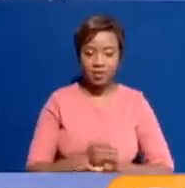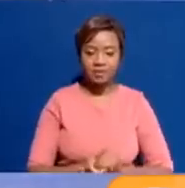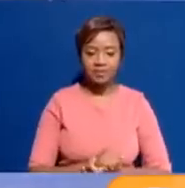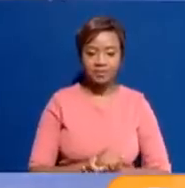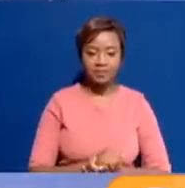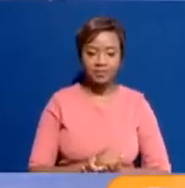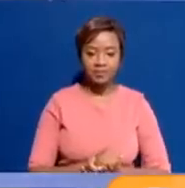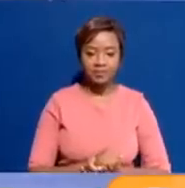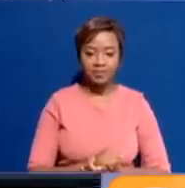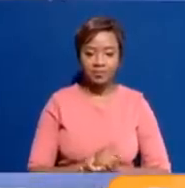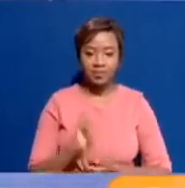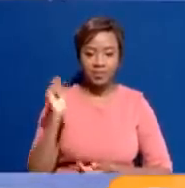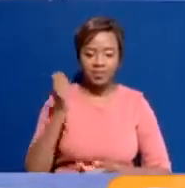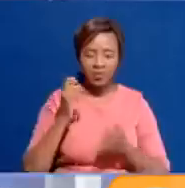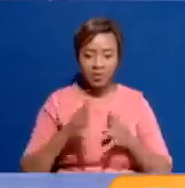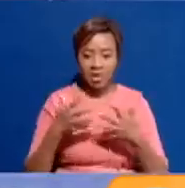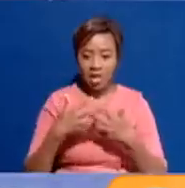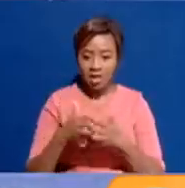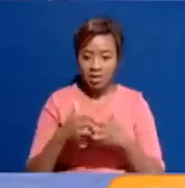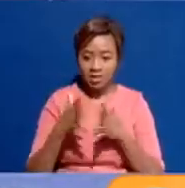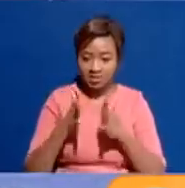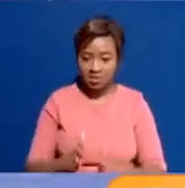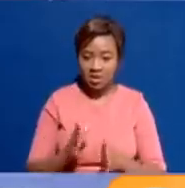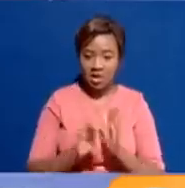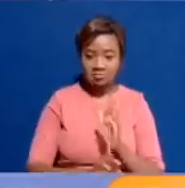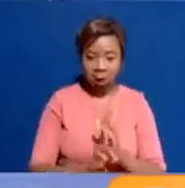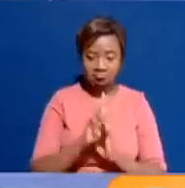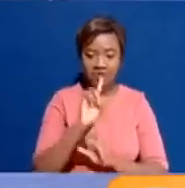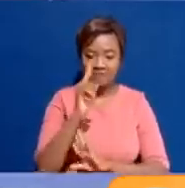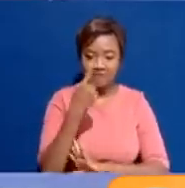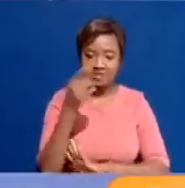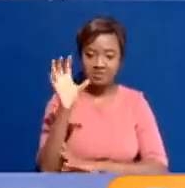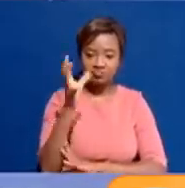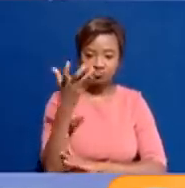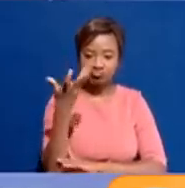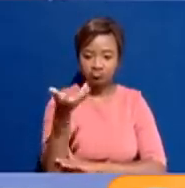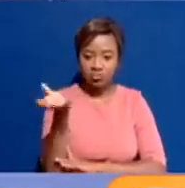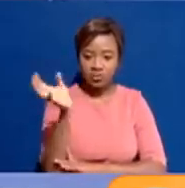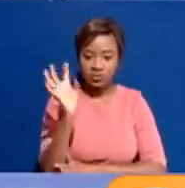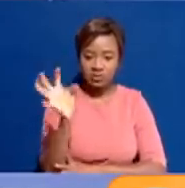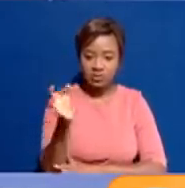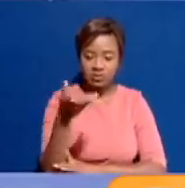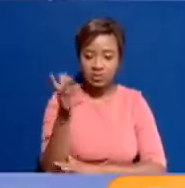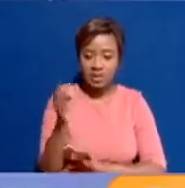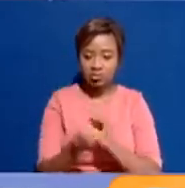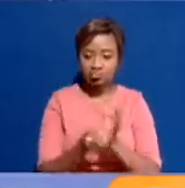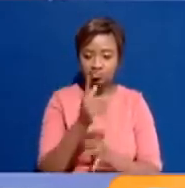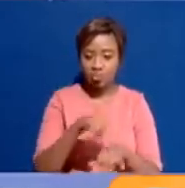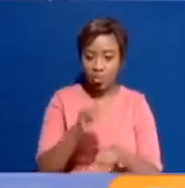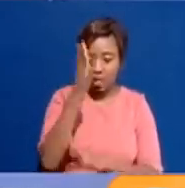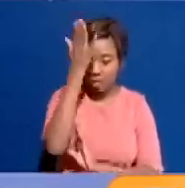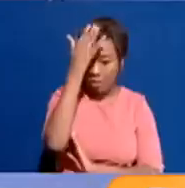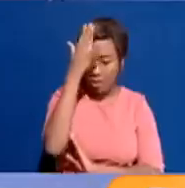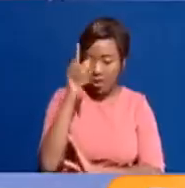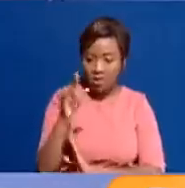Nine Kenyan engineers designed and developed Kenya's first Earth observation satellite that is set to be launched Easter Monday. The satellite,